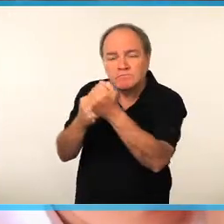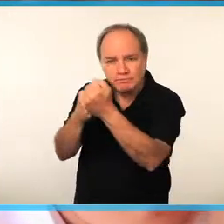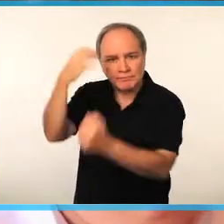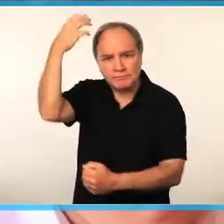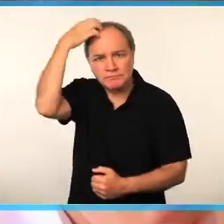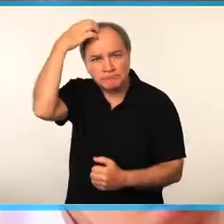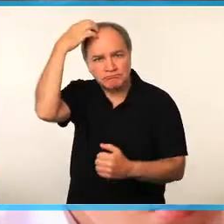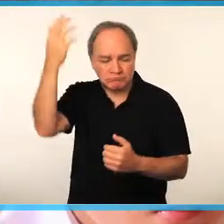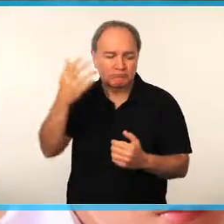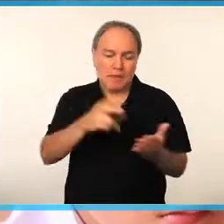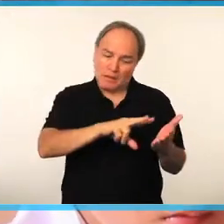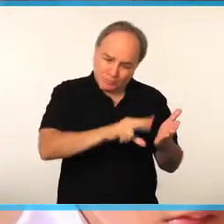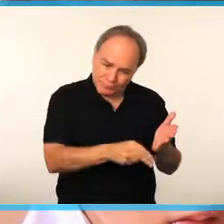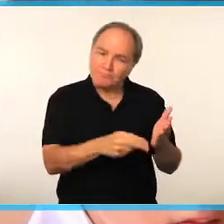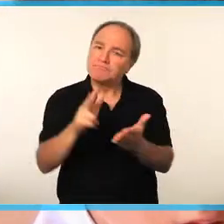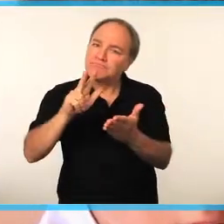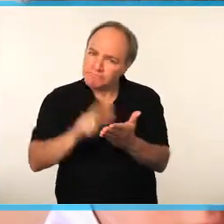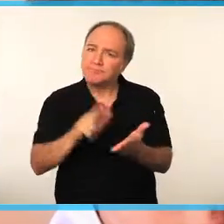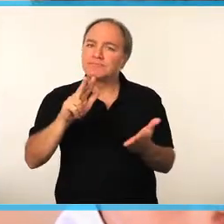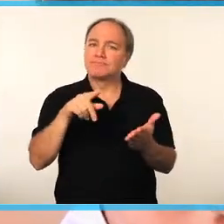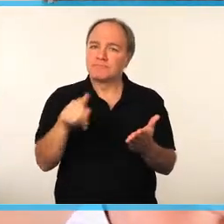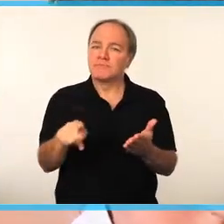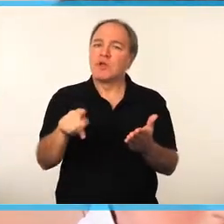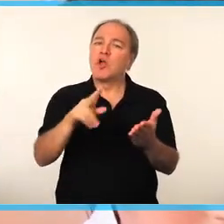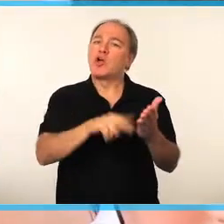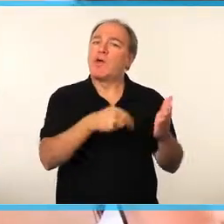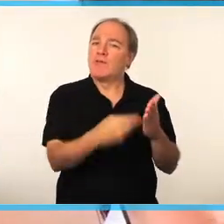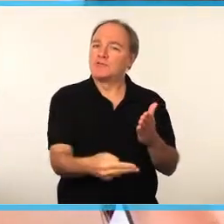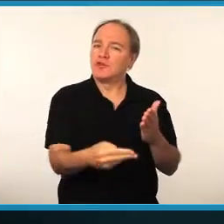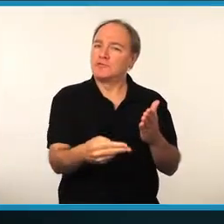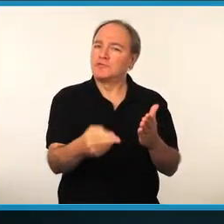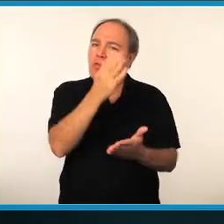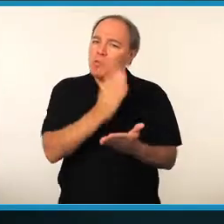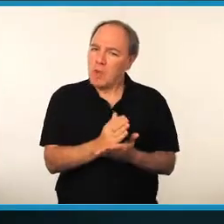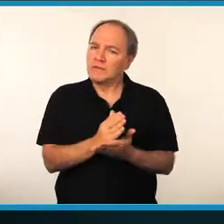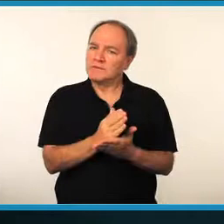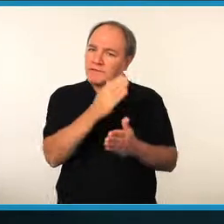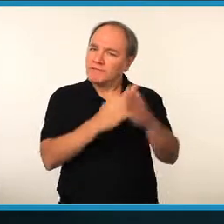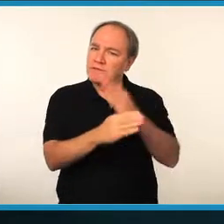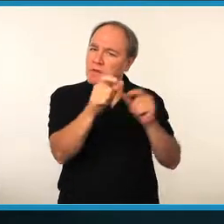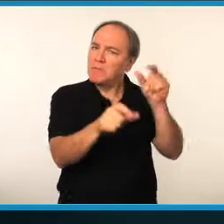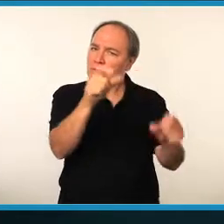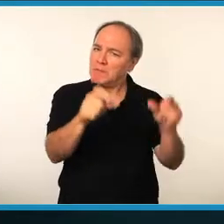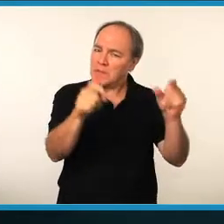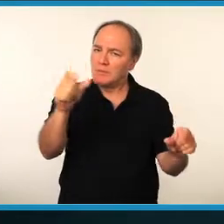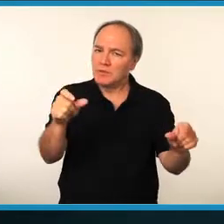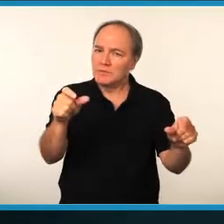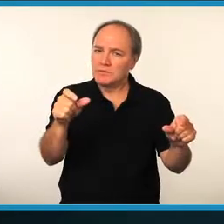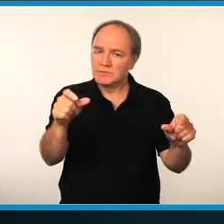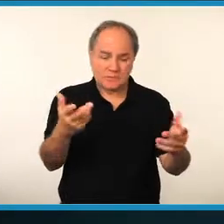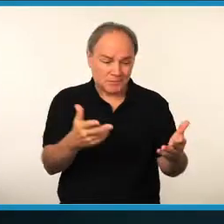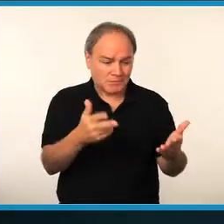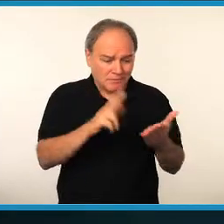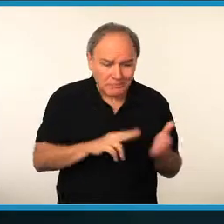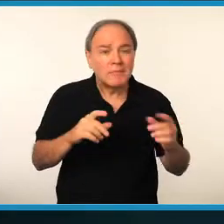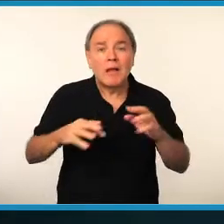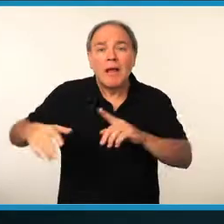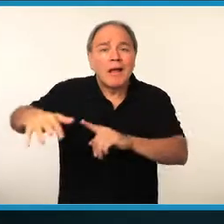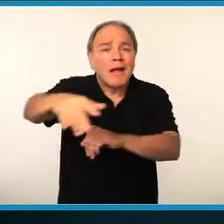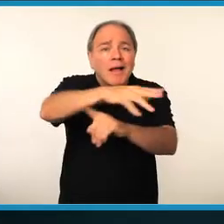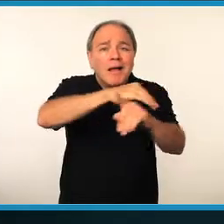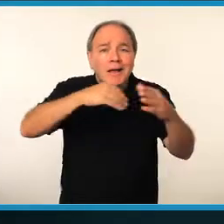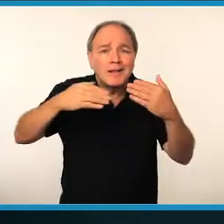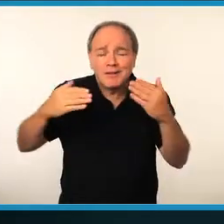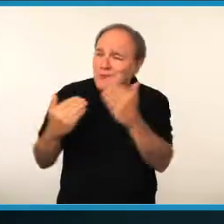in signing and ratifying the Convention on Rights of Persons with Disability. This creates a whole new atmosphere,